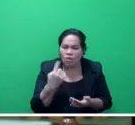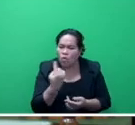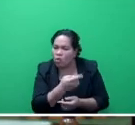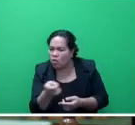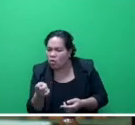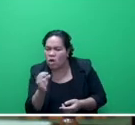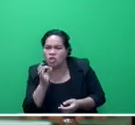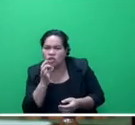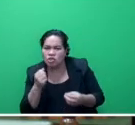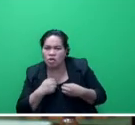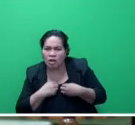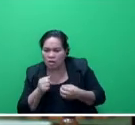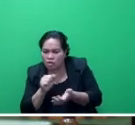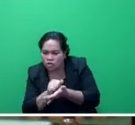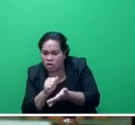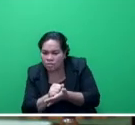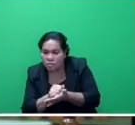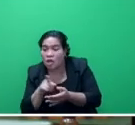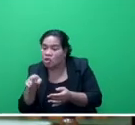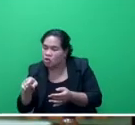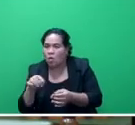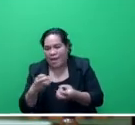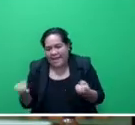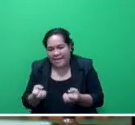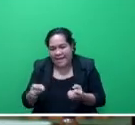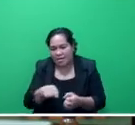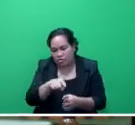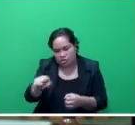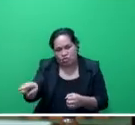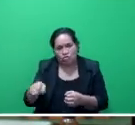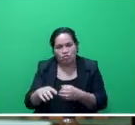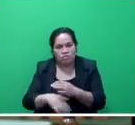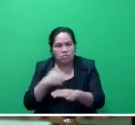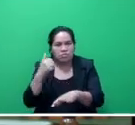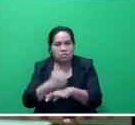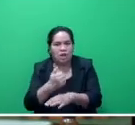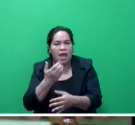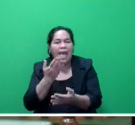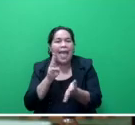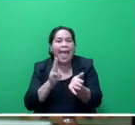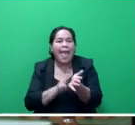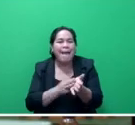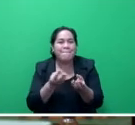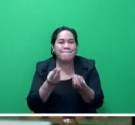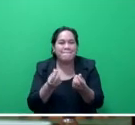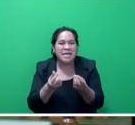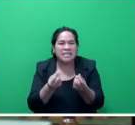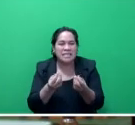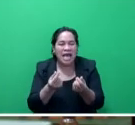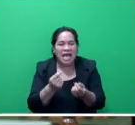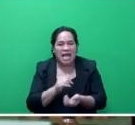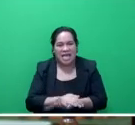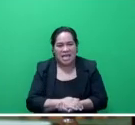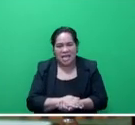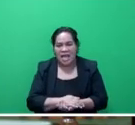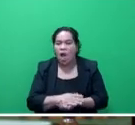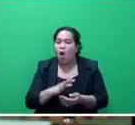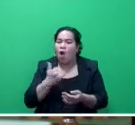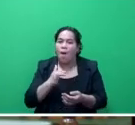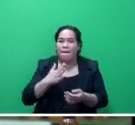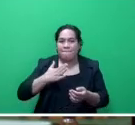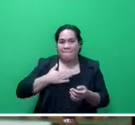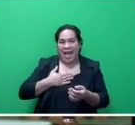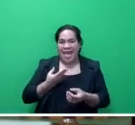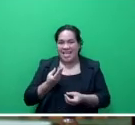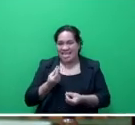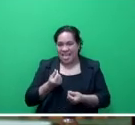sign on to the M-Pesa. Because as we will be disbursing over $200 million through M-Pesa and MyCash, we